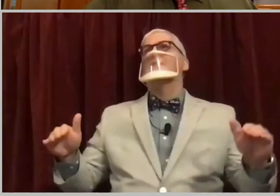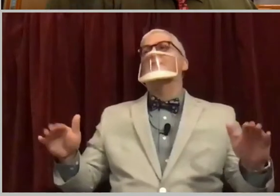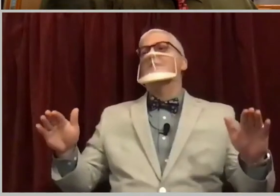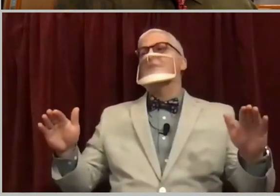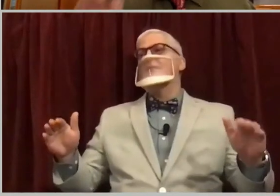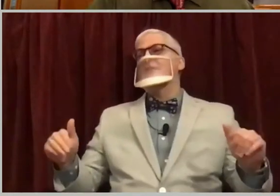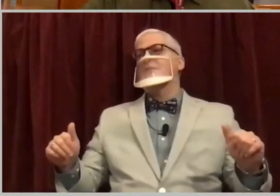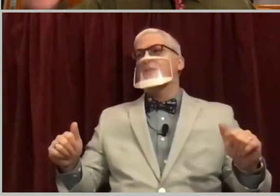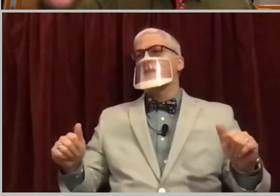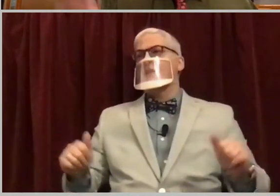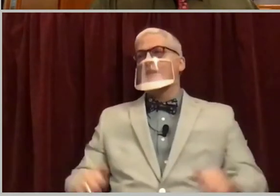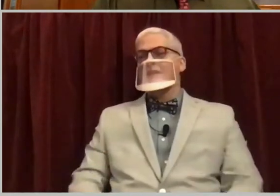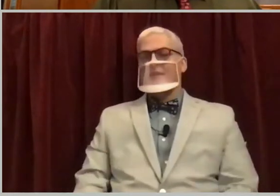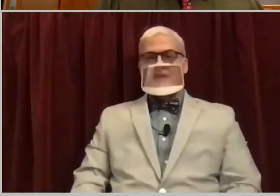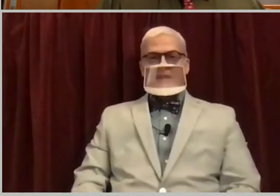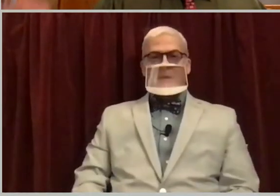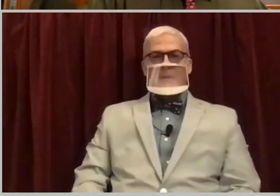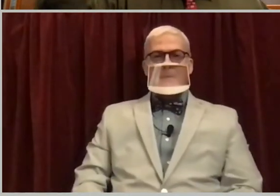angels